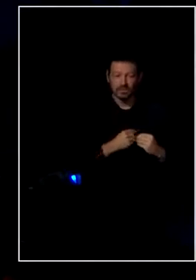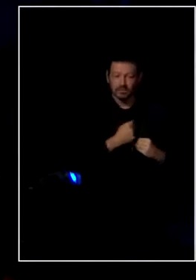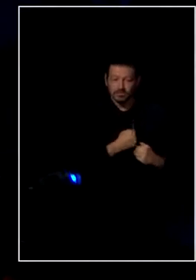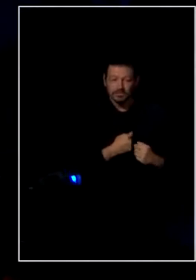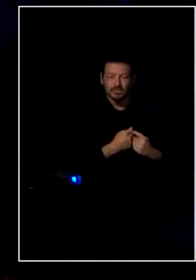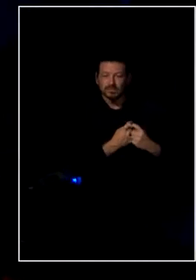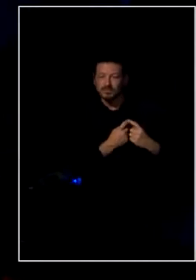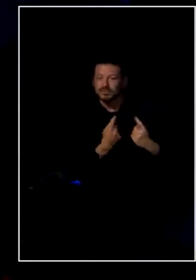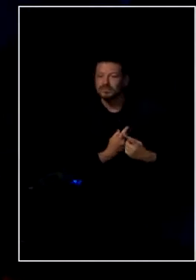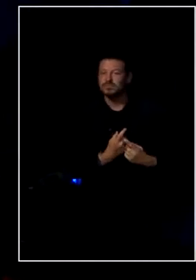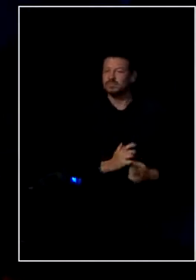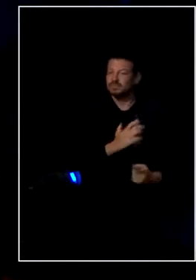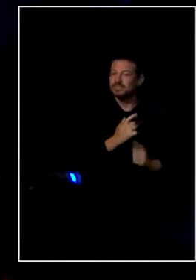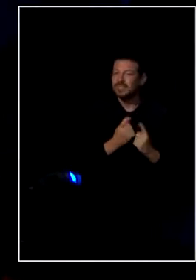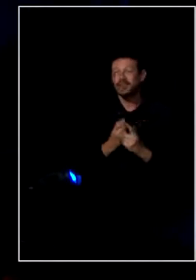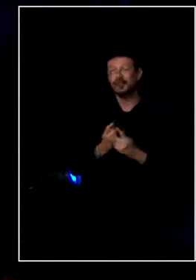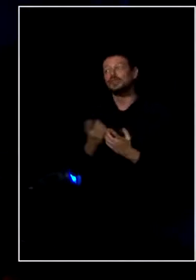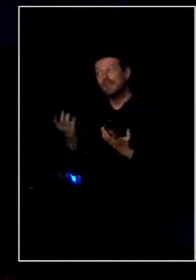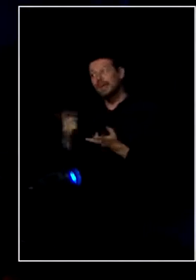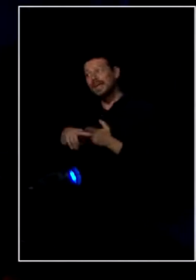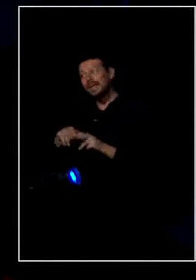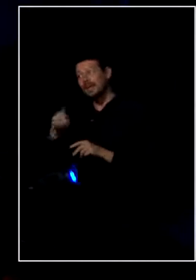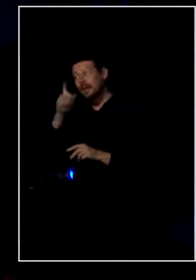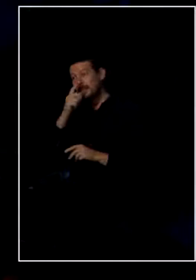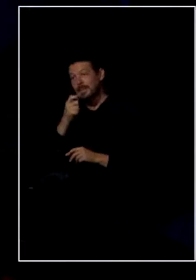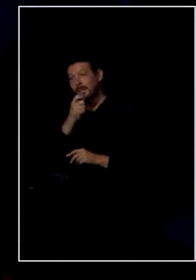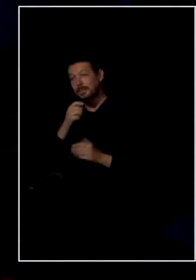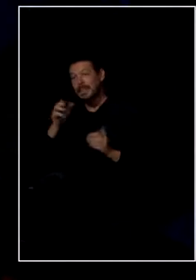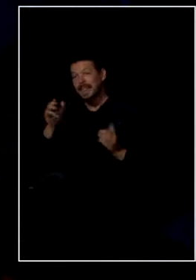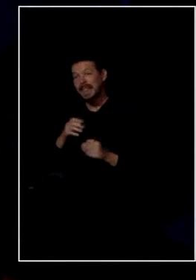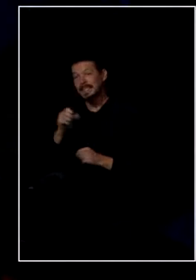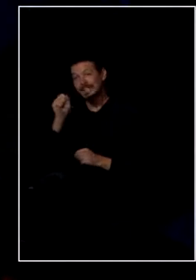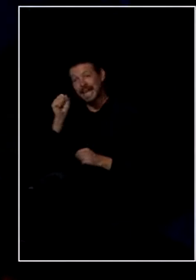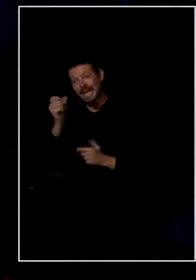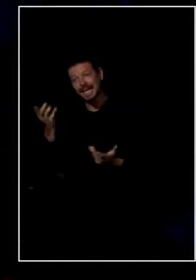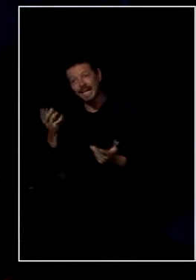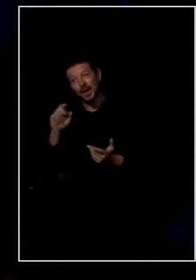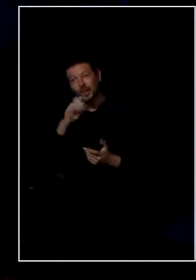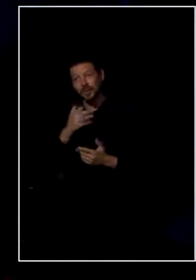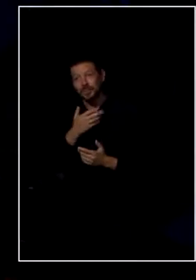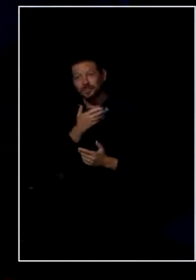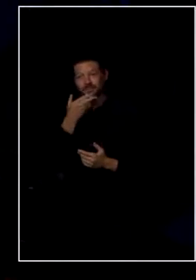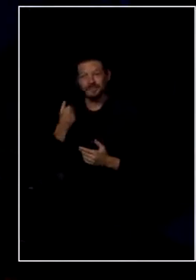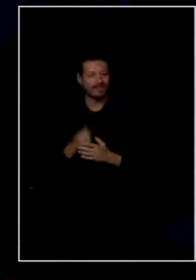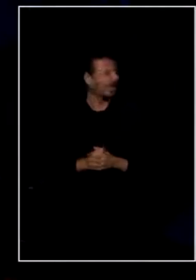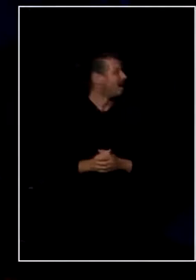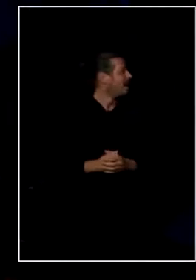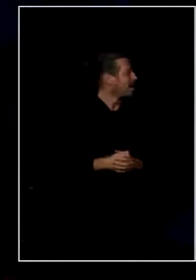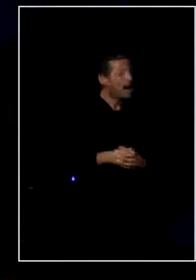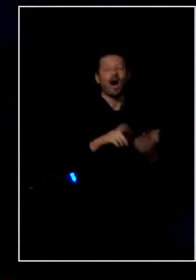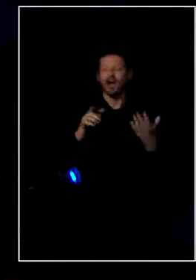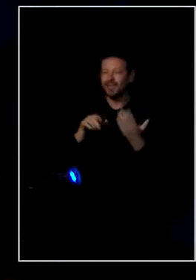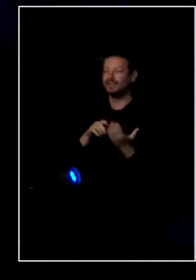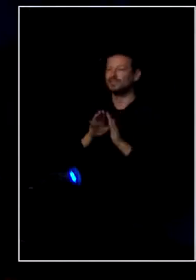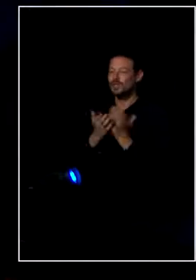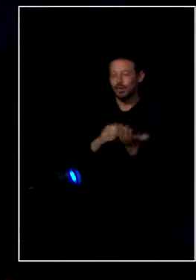if people were less dicky, we'd be able to talk about that. And that's the line on the back, if people were less dicky,